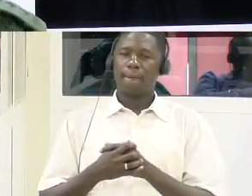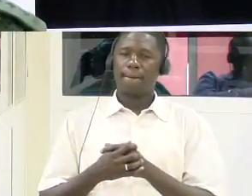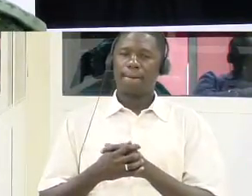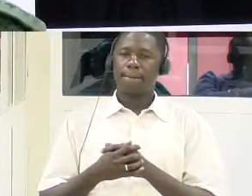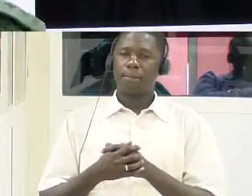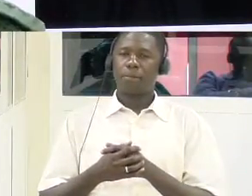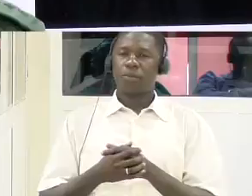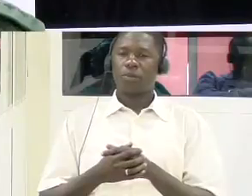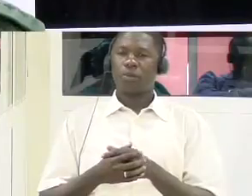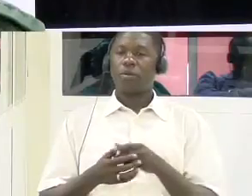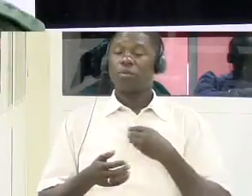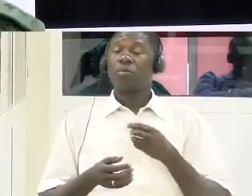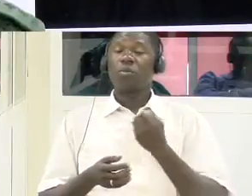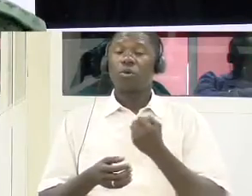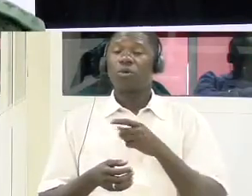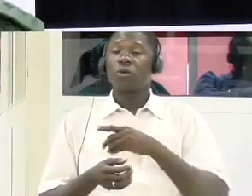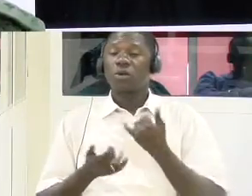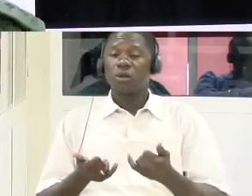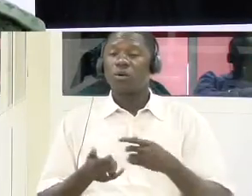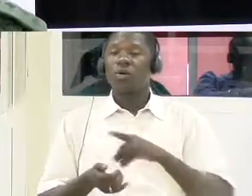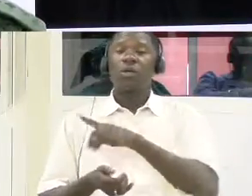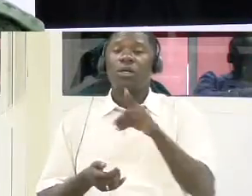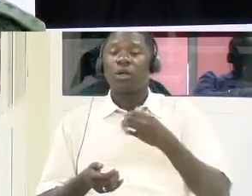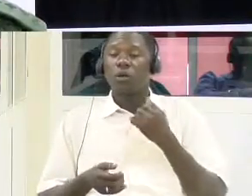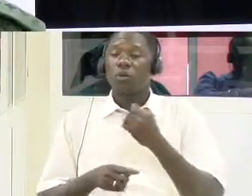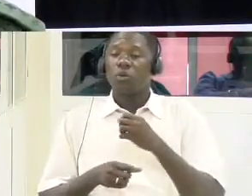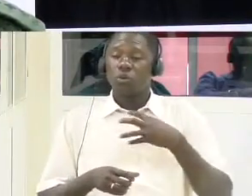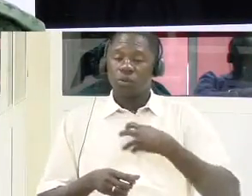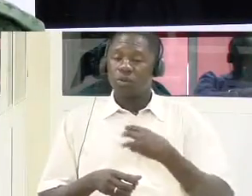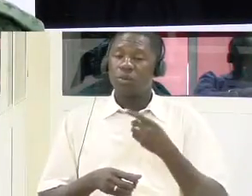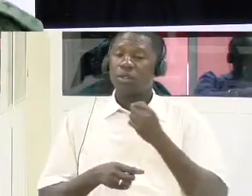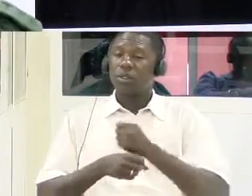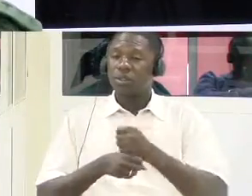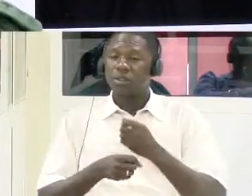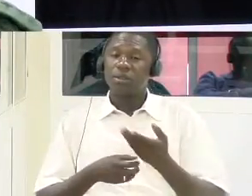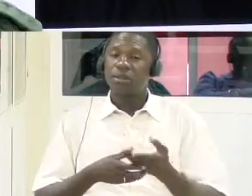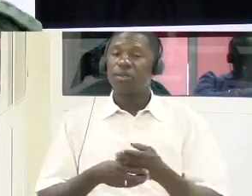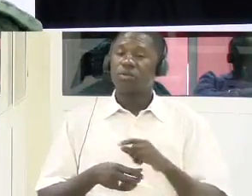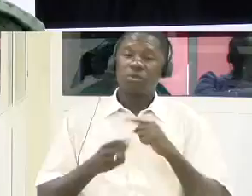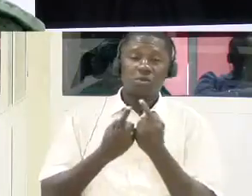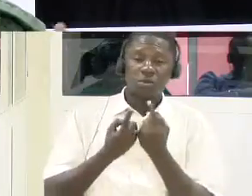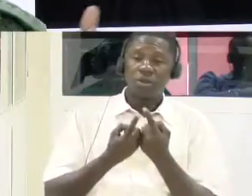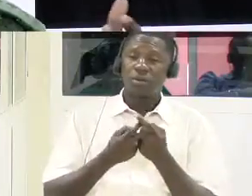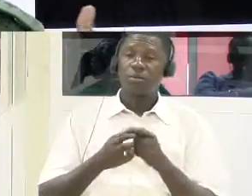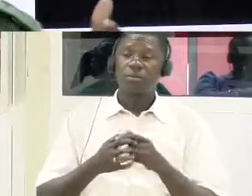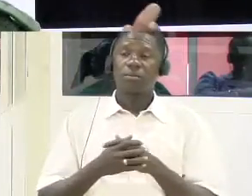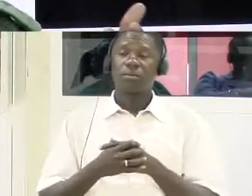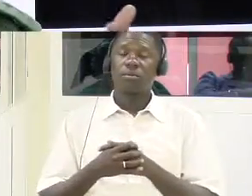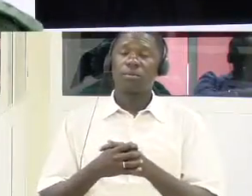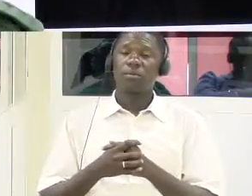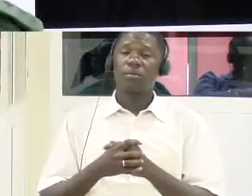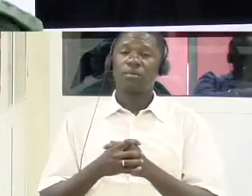to create the impression that these people, even though things went like this, you know, they want to show